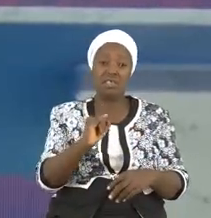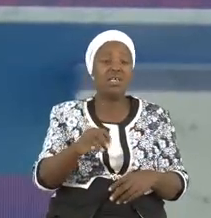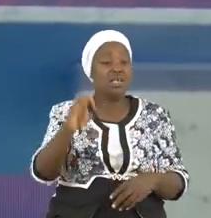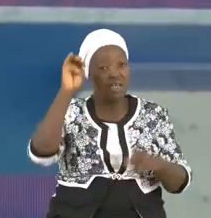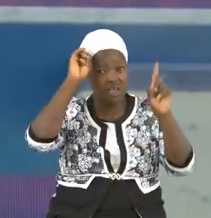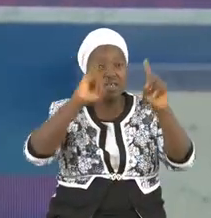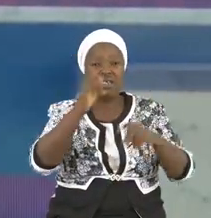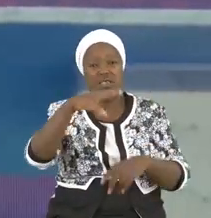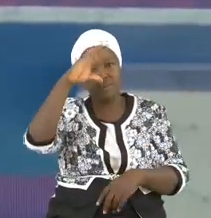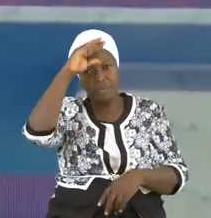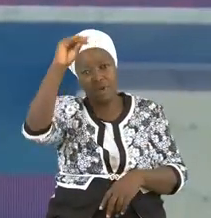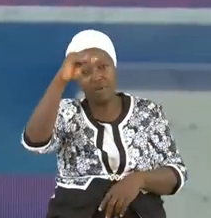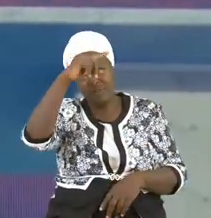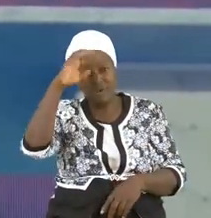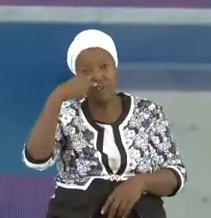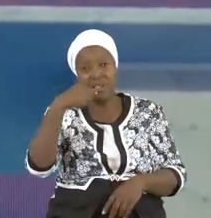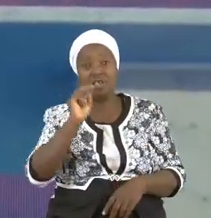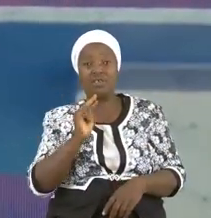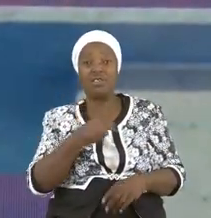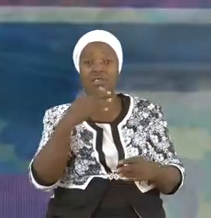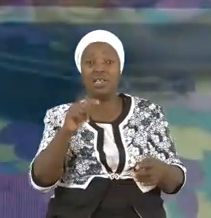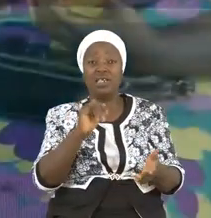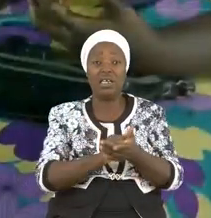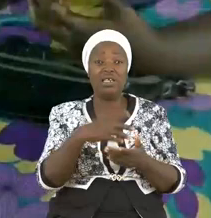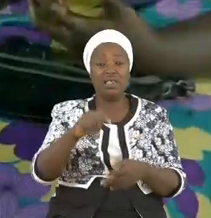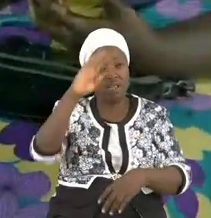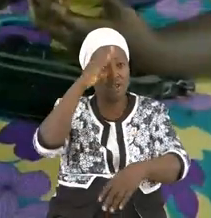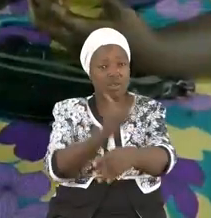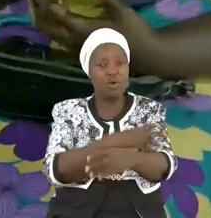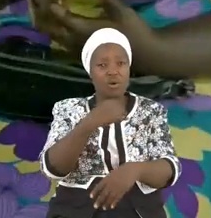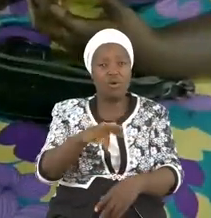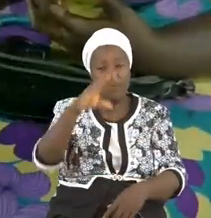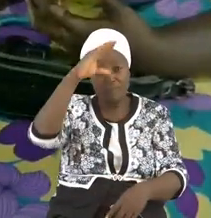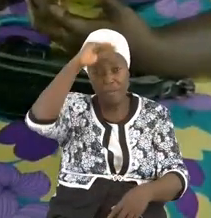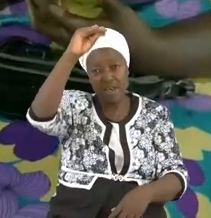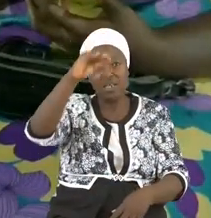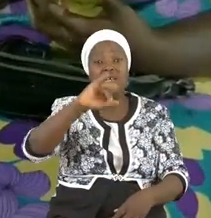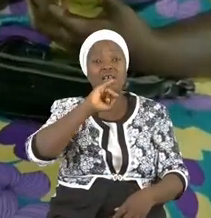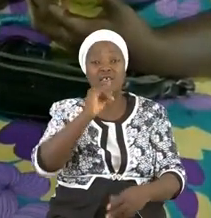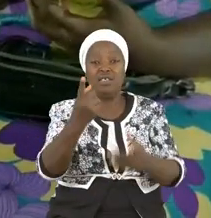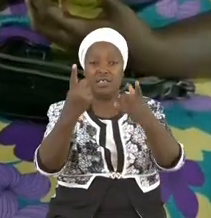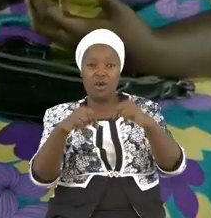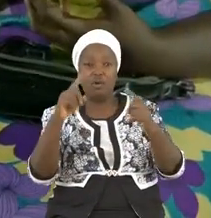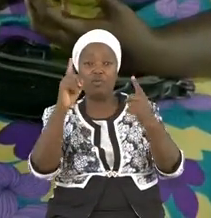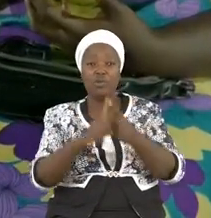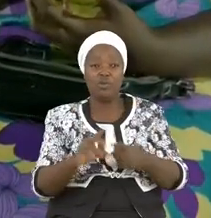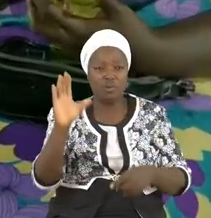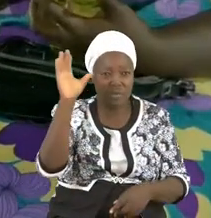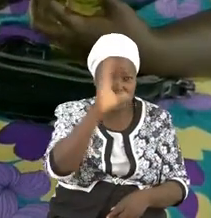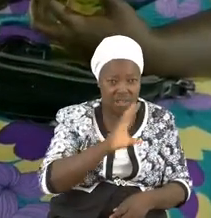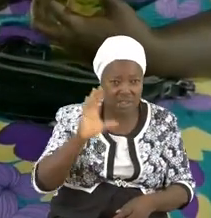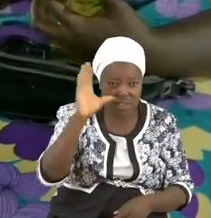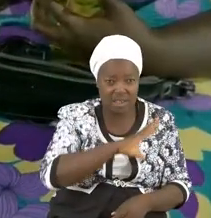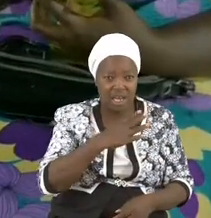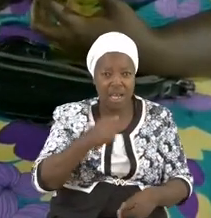the Son of Man is come to seek and to